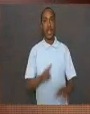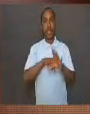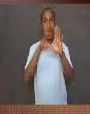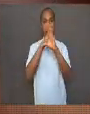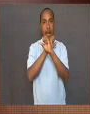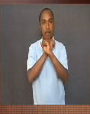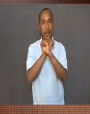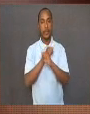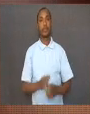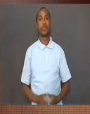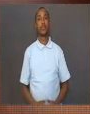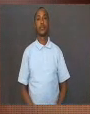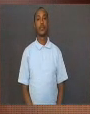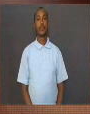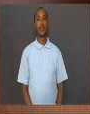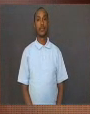Time's up.